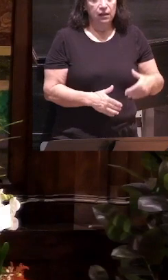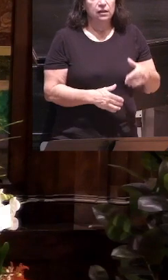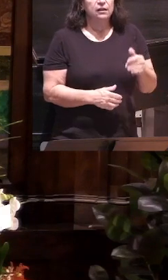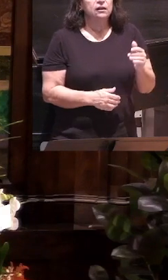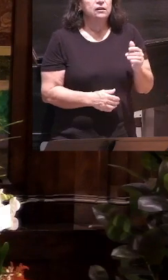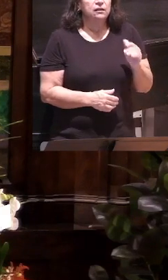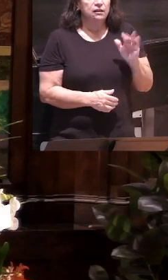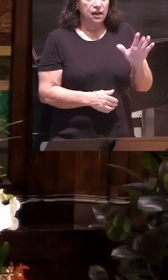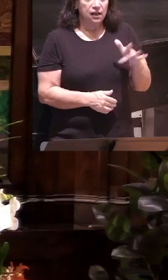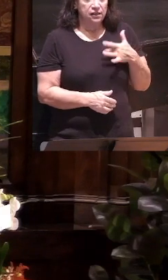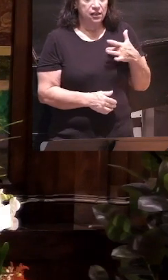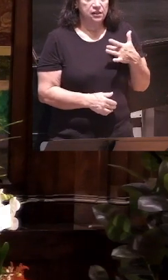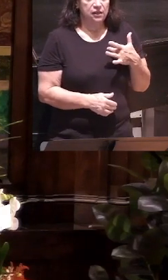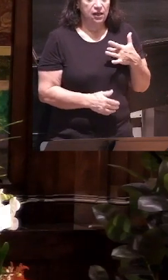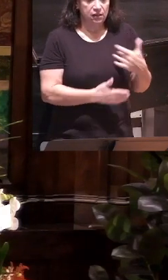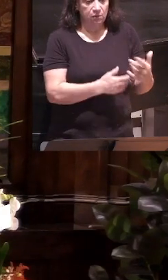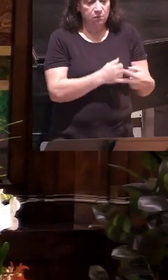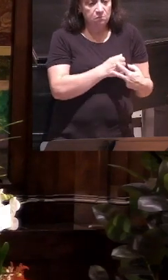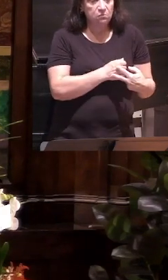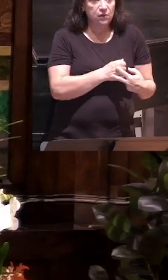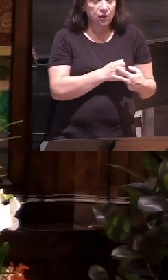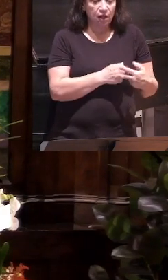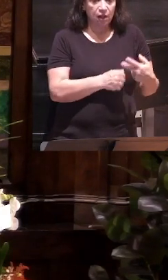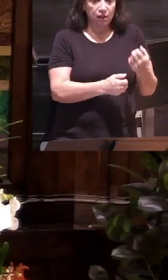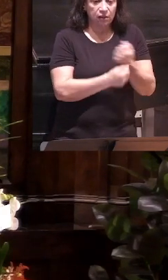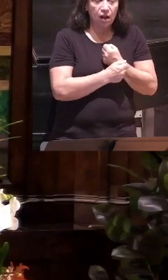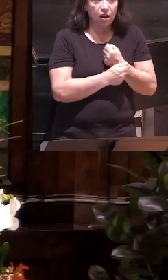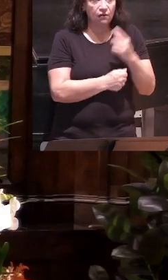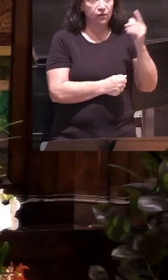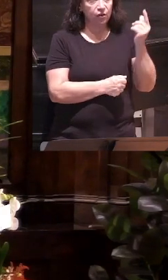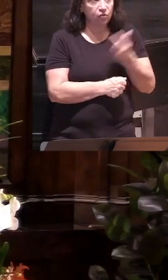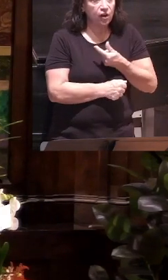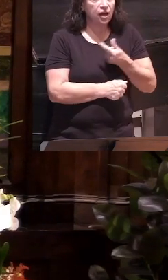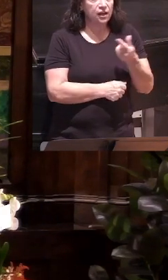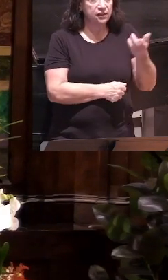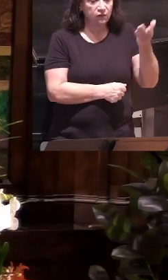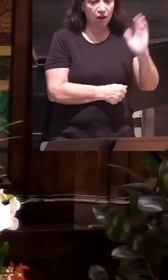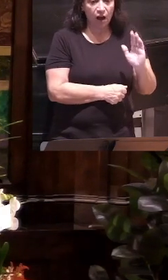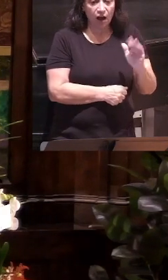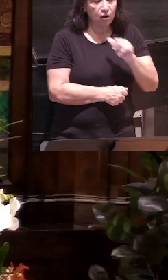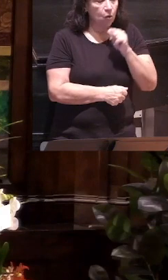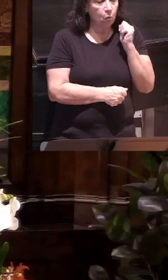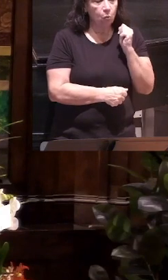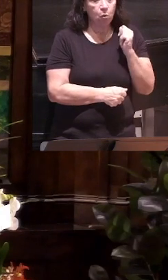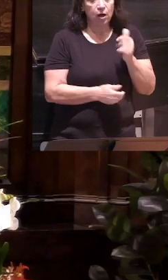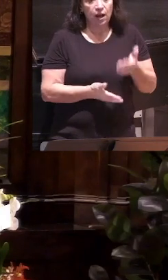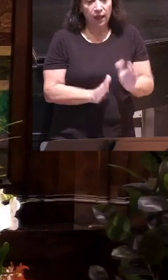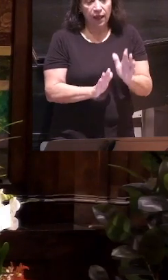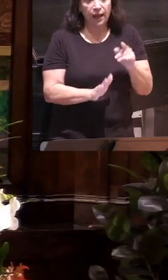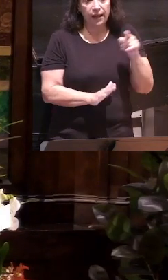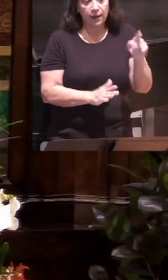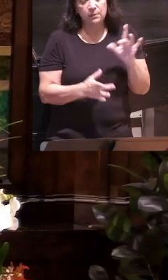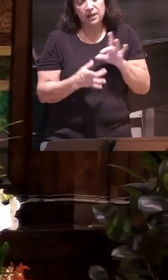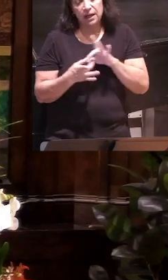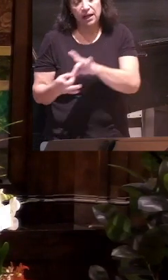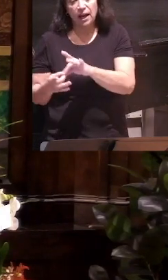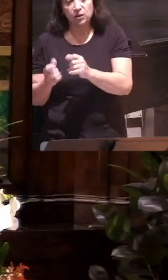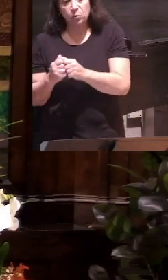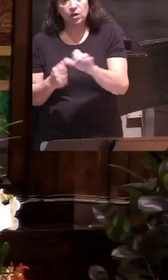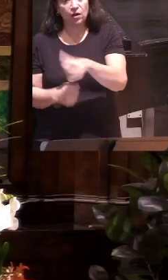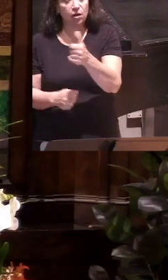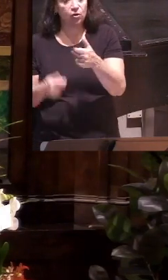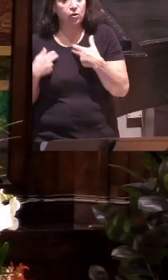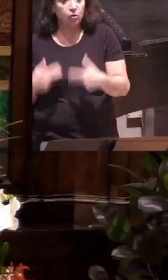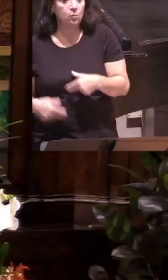his instinct to hoard the love and grace of God wouldn't allow him to connect with other